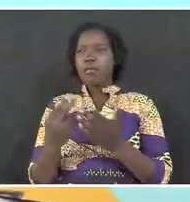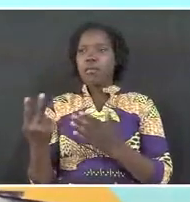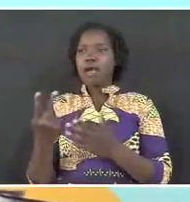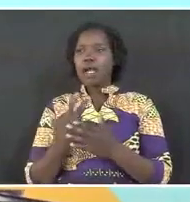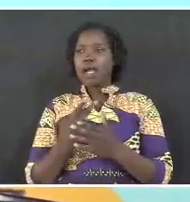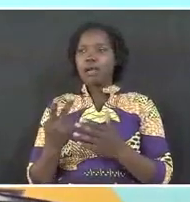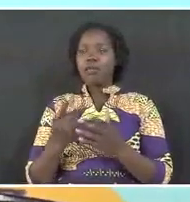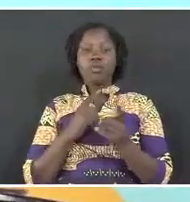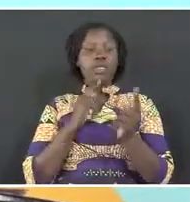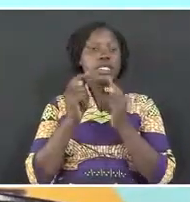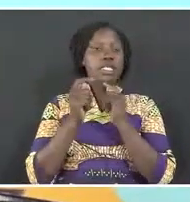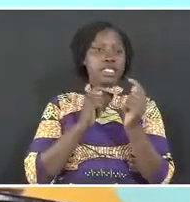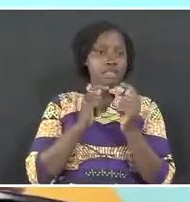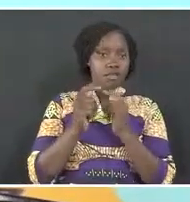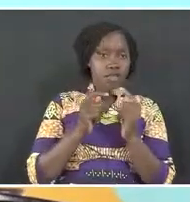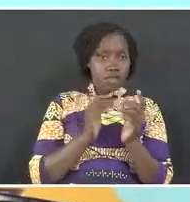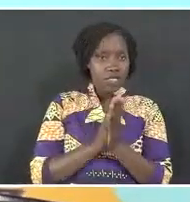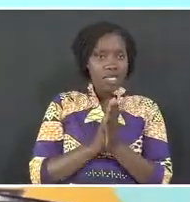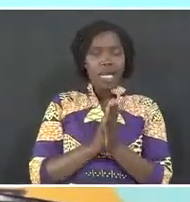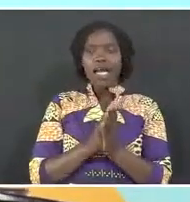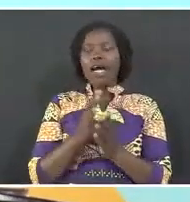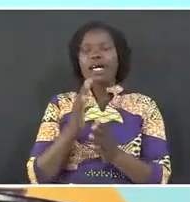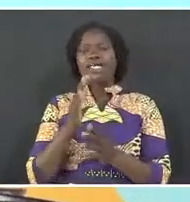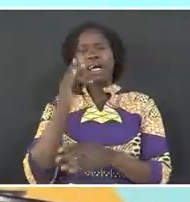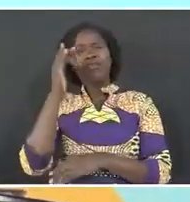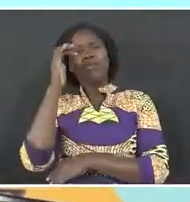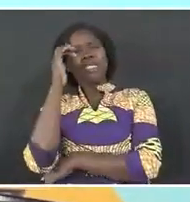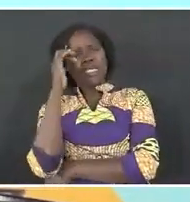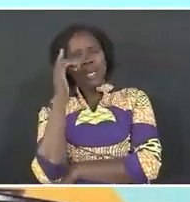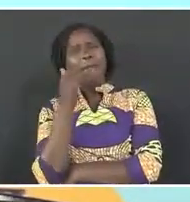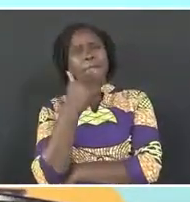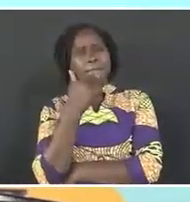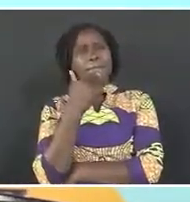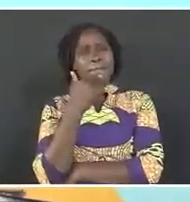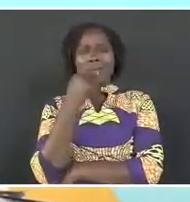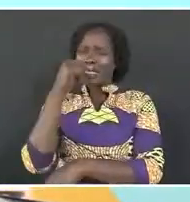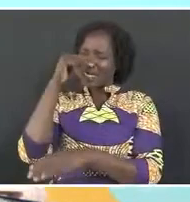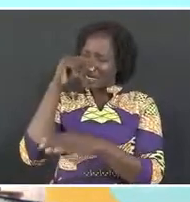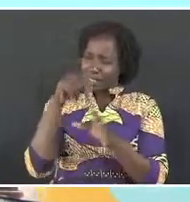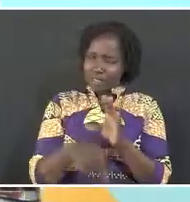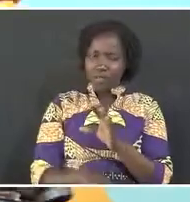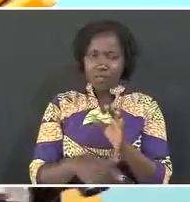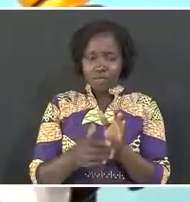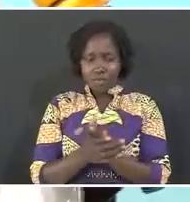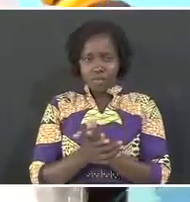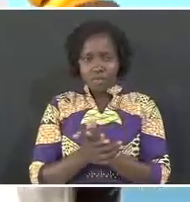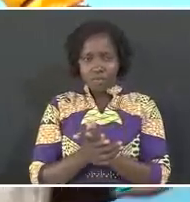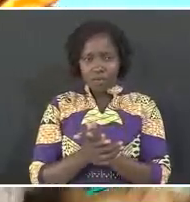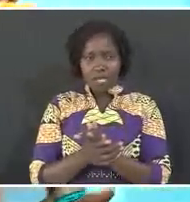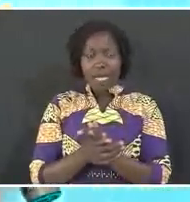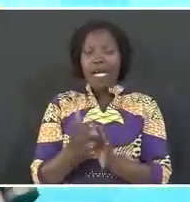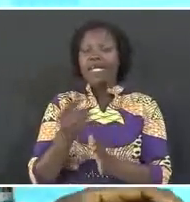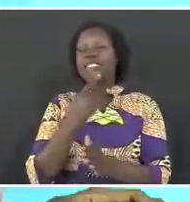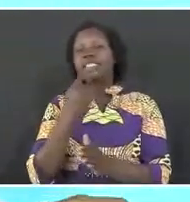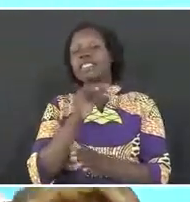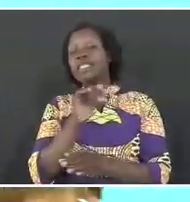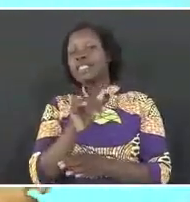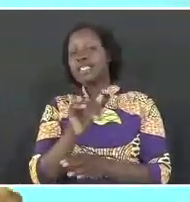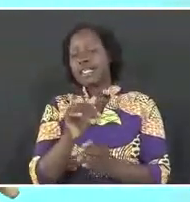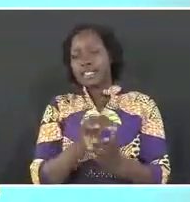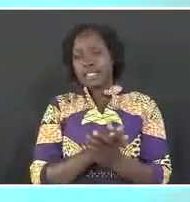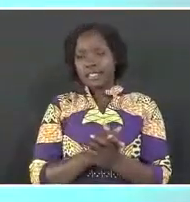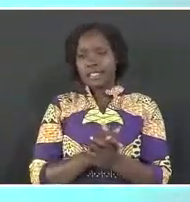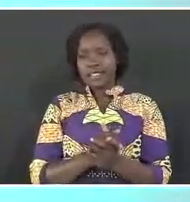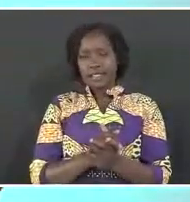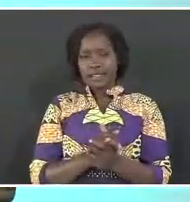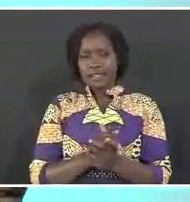being interviewed. And I've been thinking about it very deeply. And it said